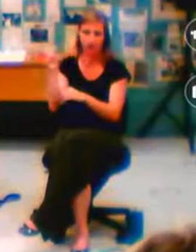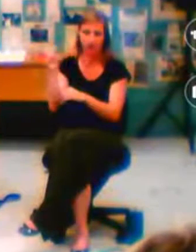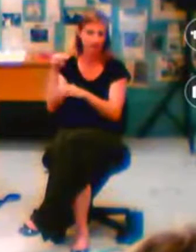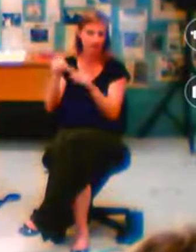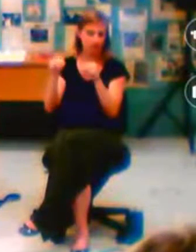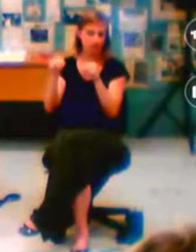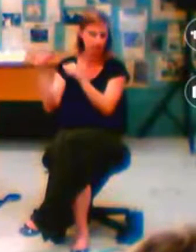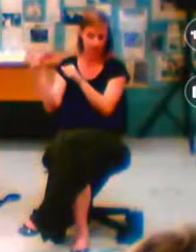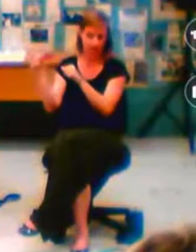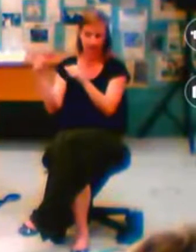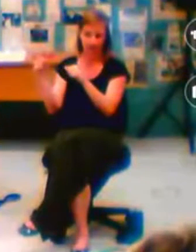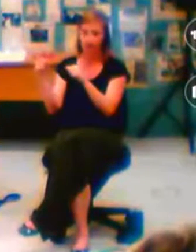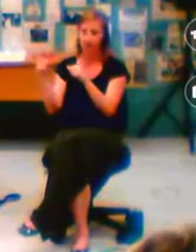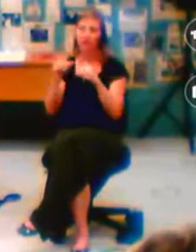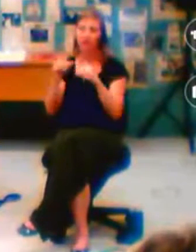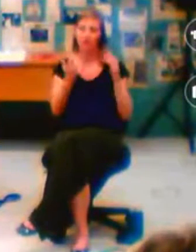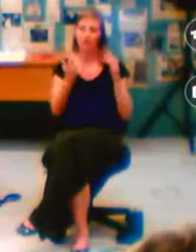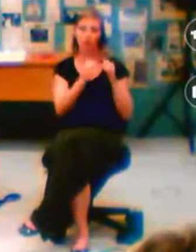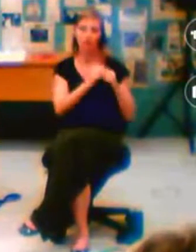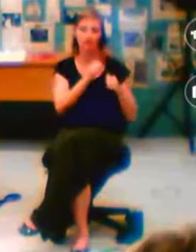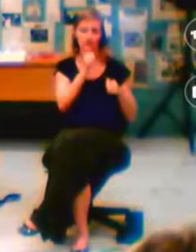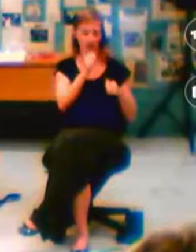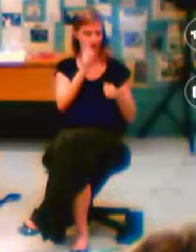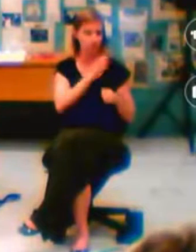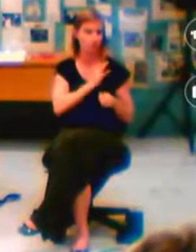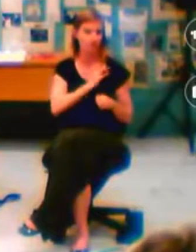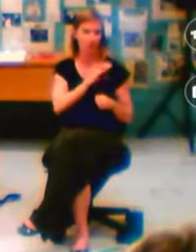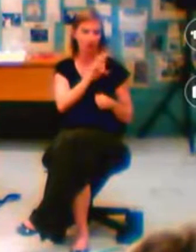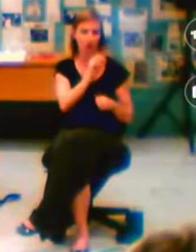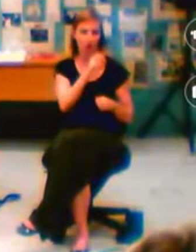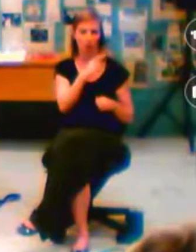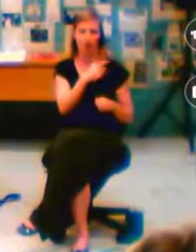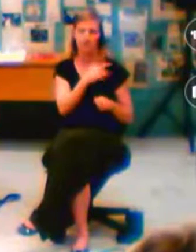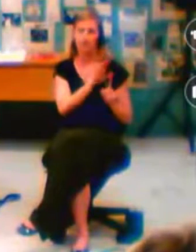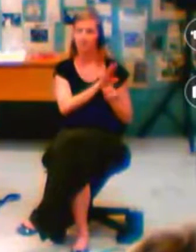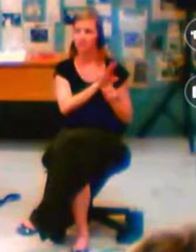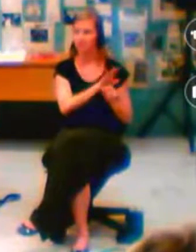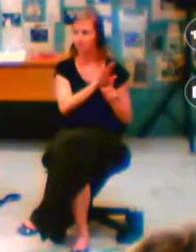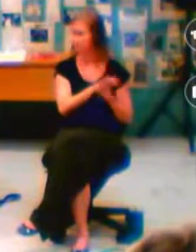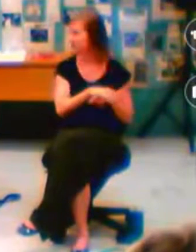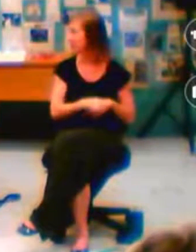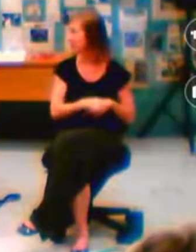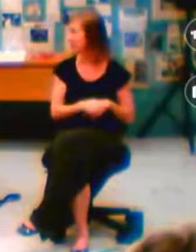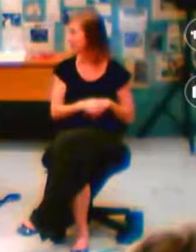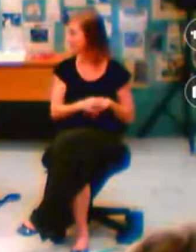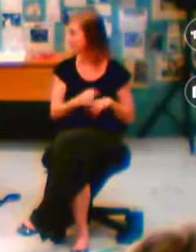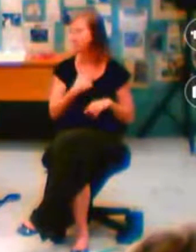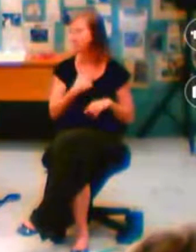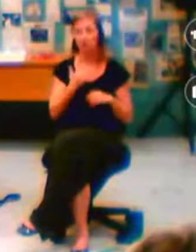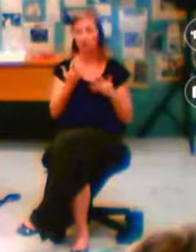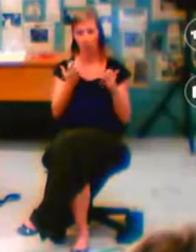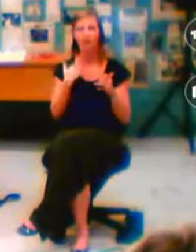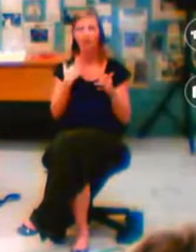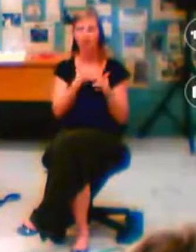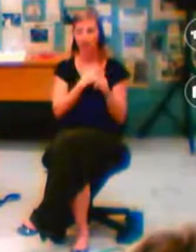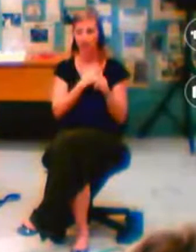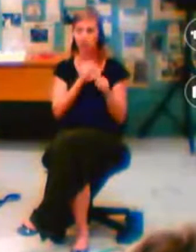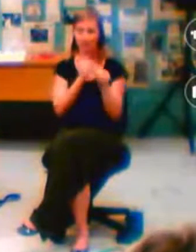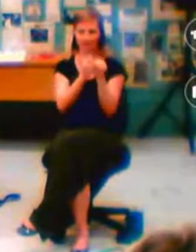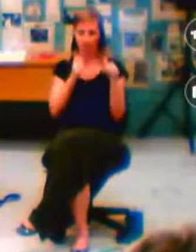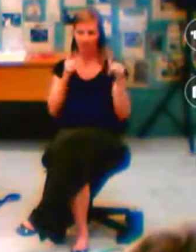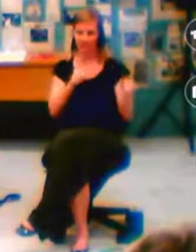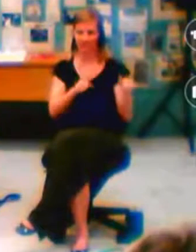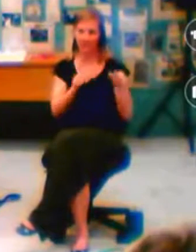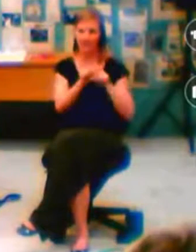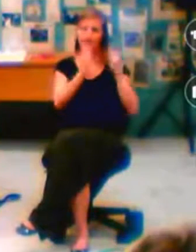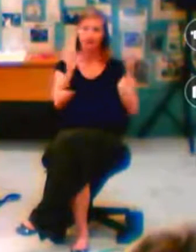the government entities have more actually protection federally around free speech and spending than